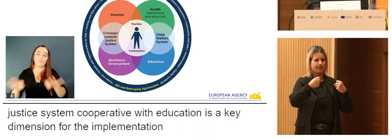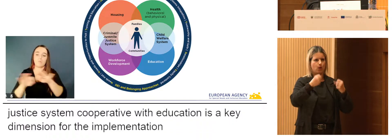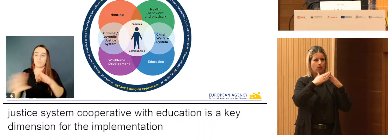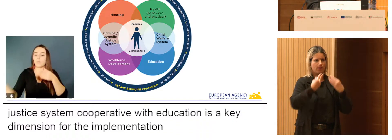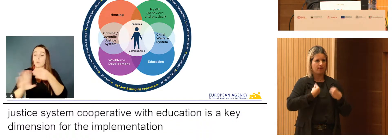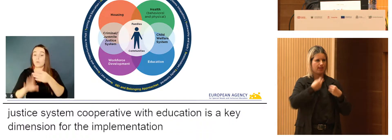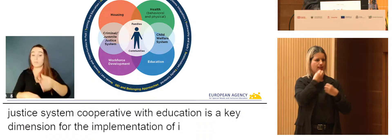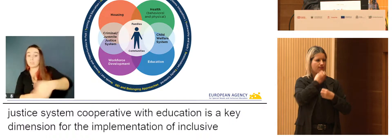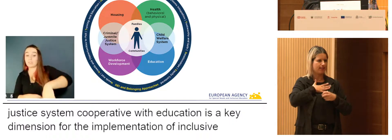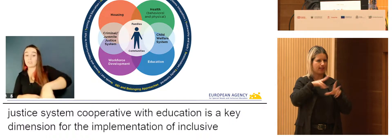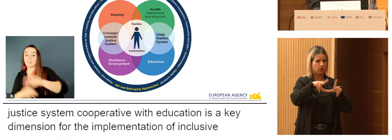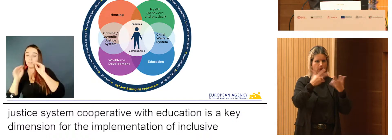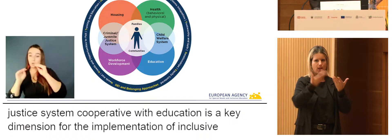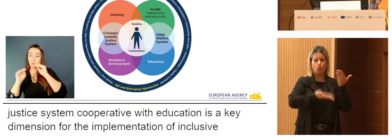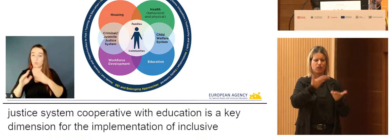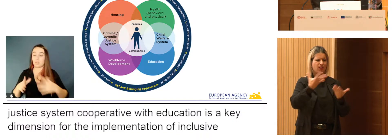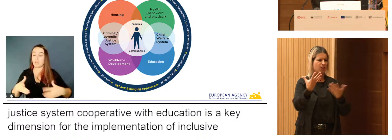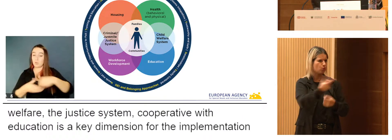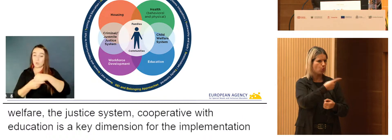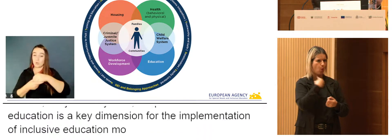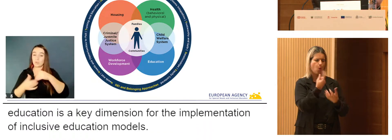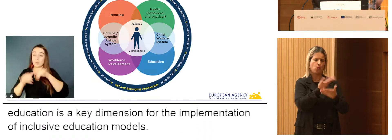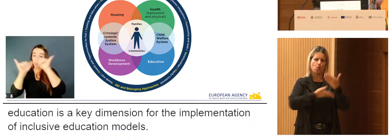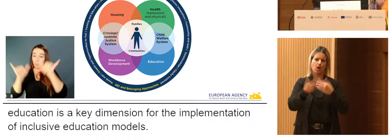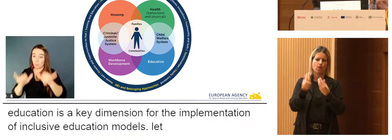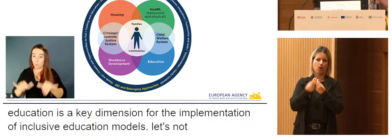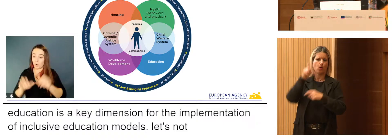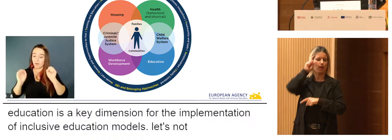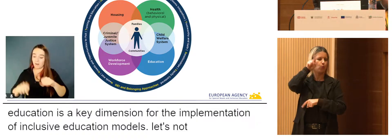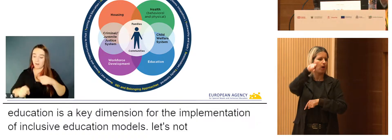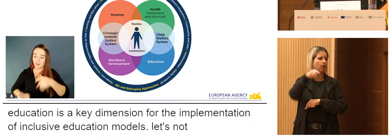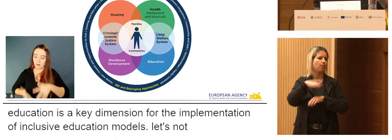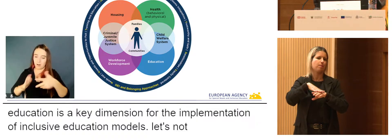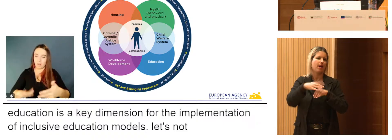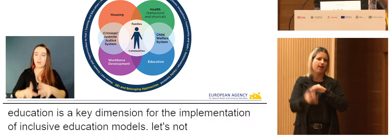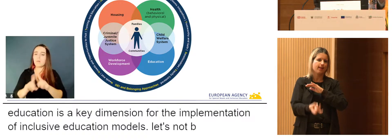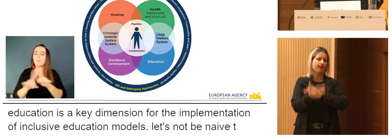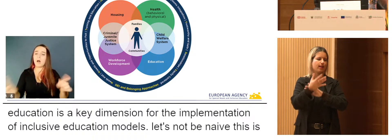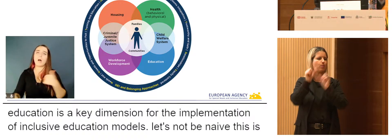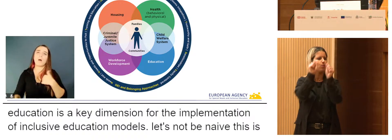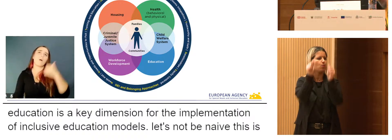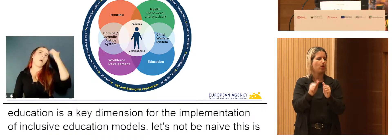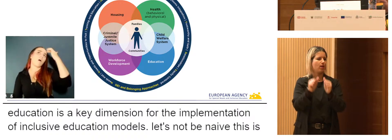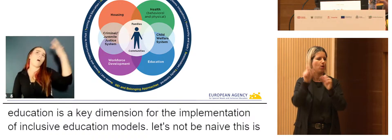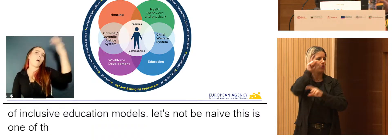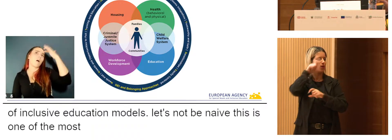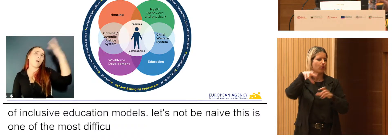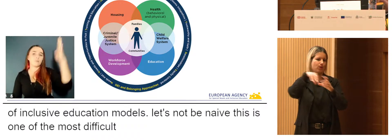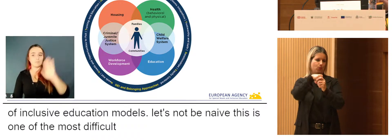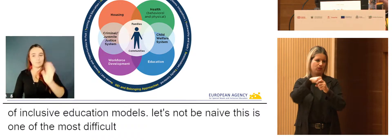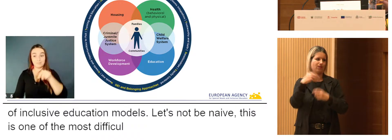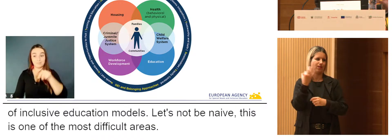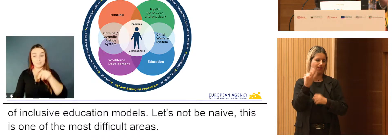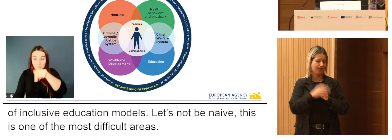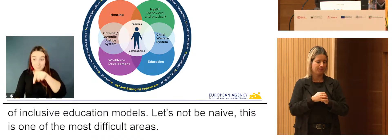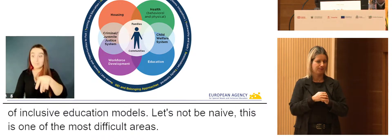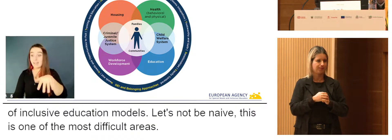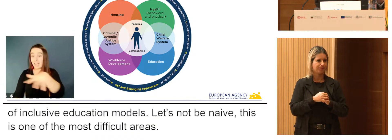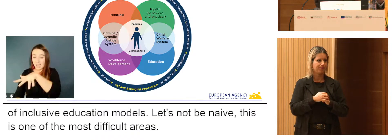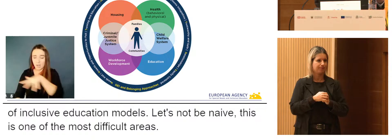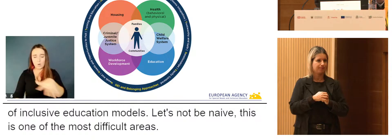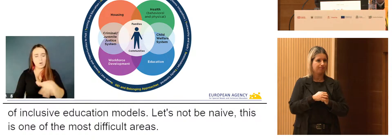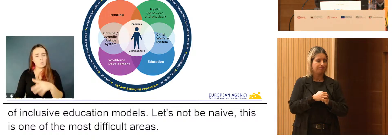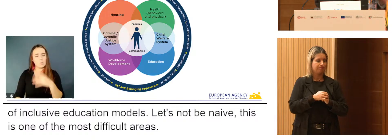inclusive education models. Let's not be naive. This is one of the most difficult areas